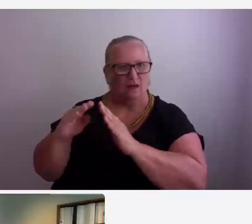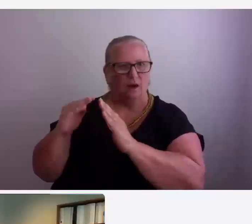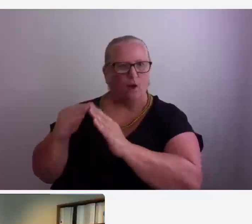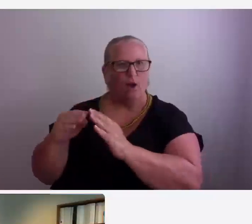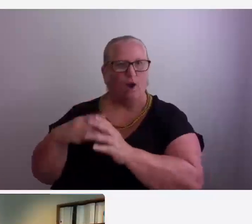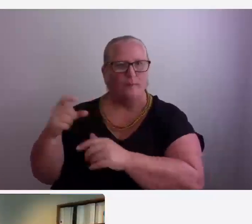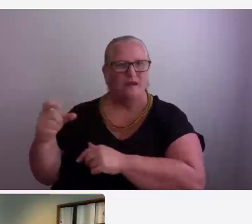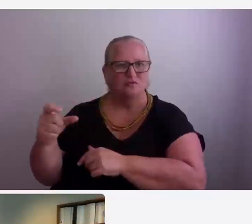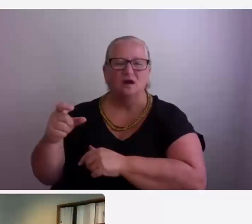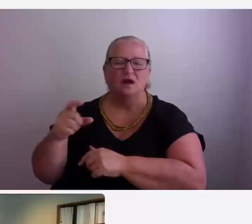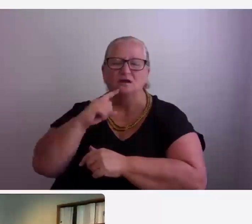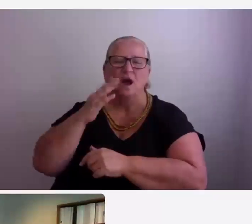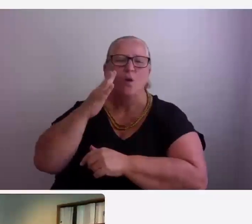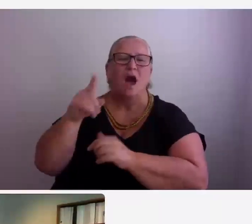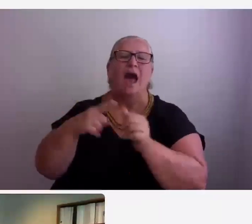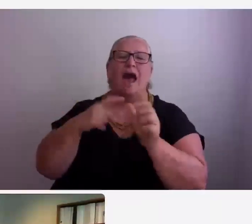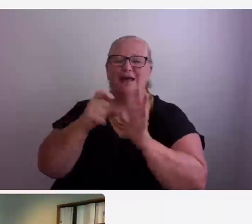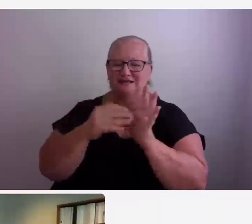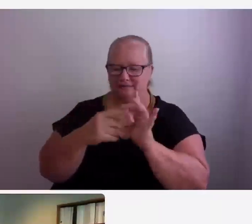No, it's done when a resident is admitted.